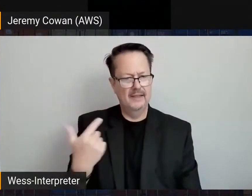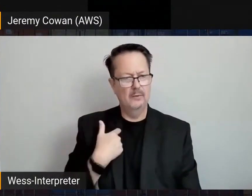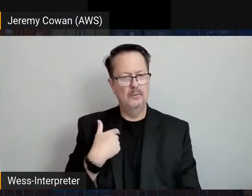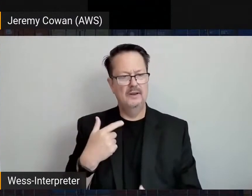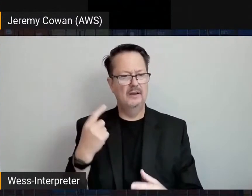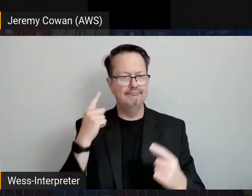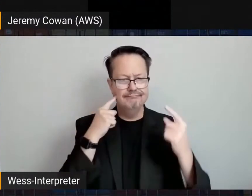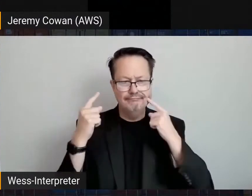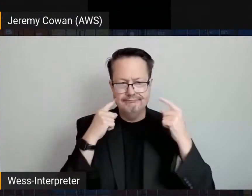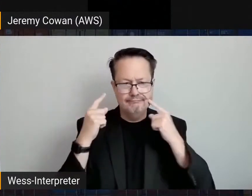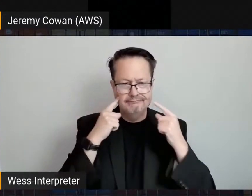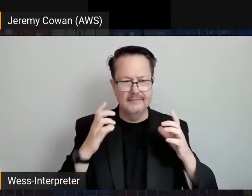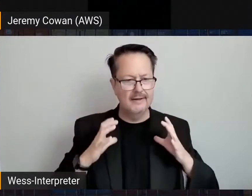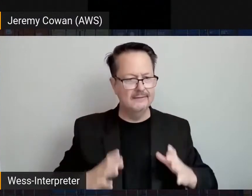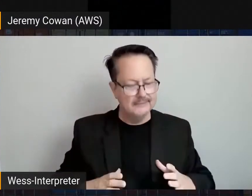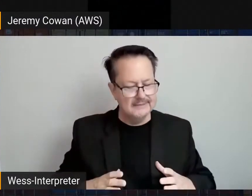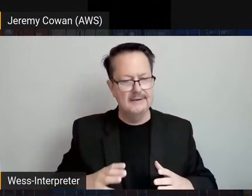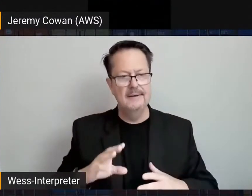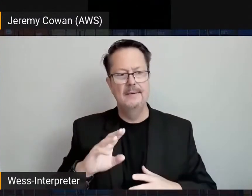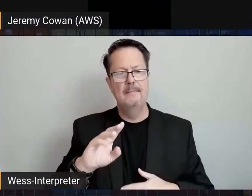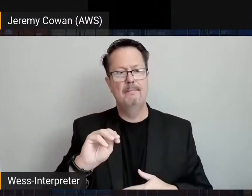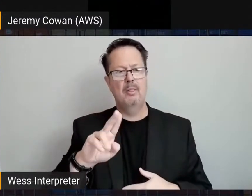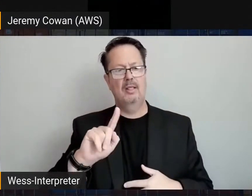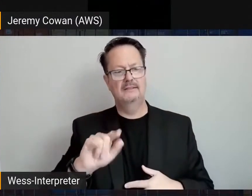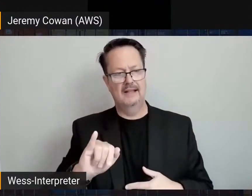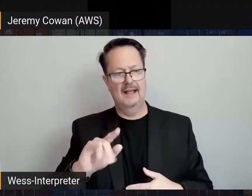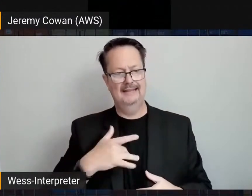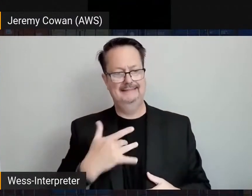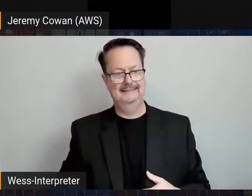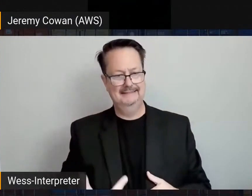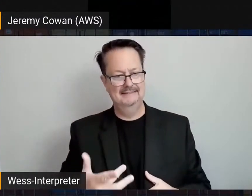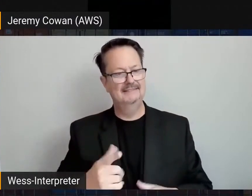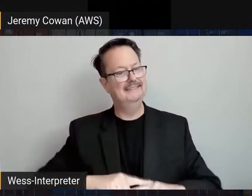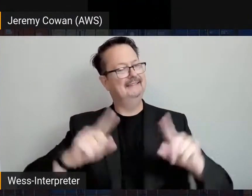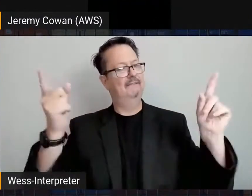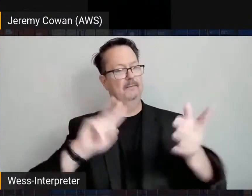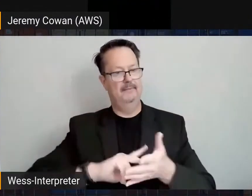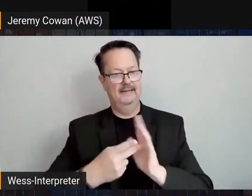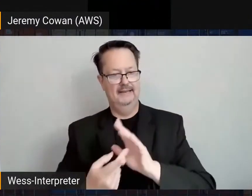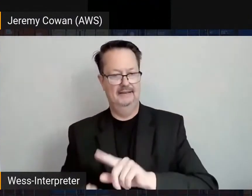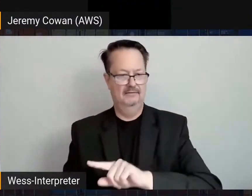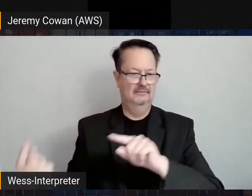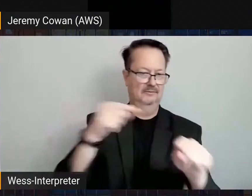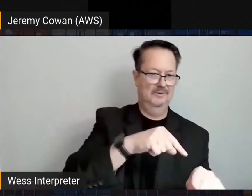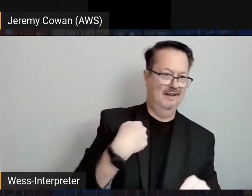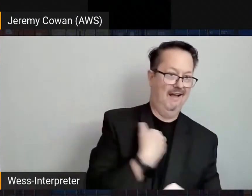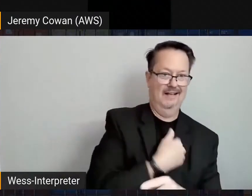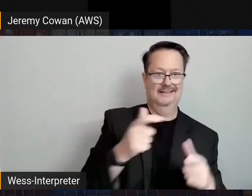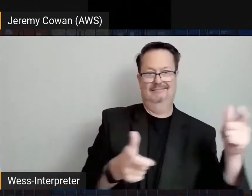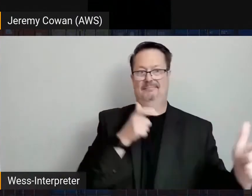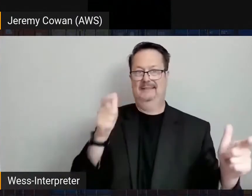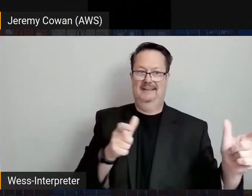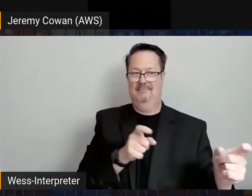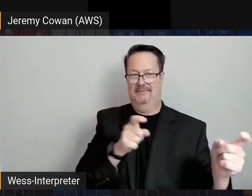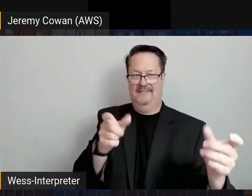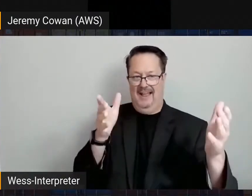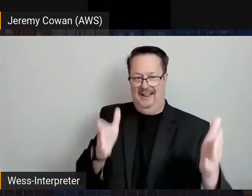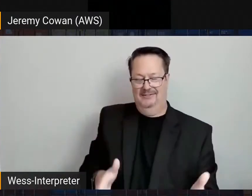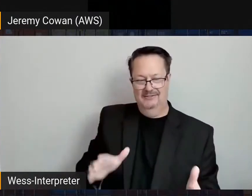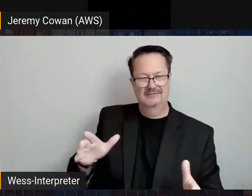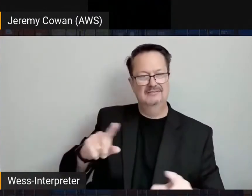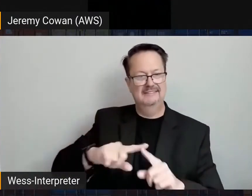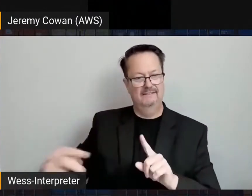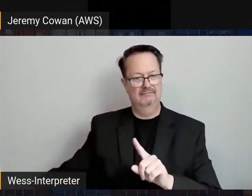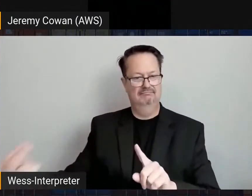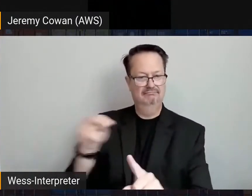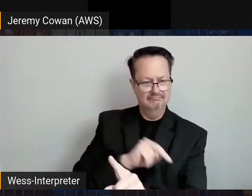that multi-tenancy maybe means a different thing to them than it does to us as a massive provider, right? It's probably true